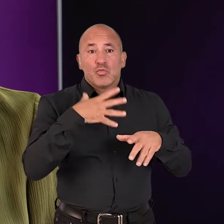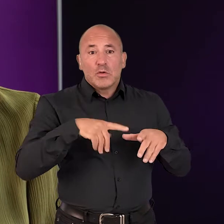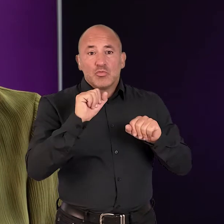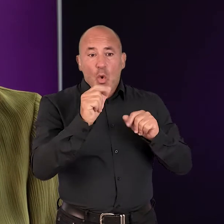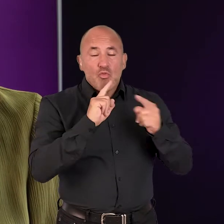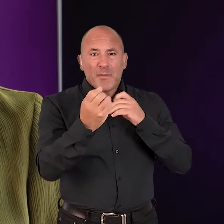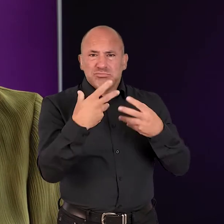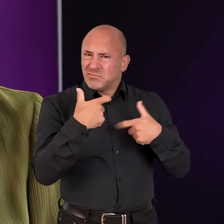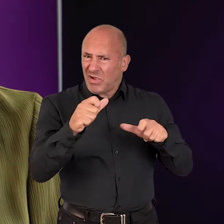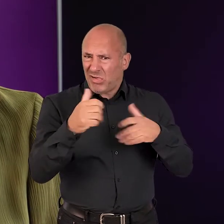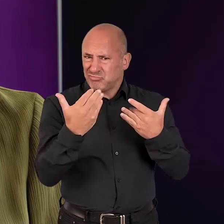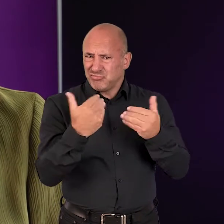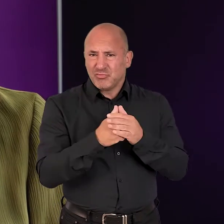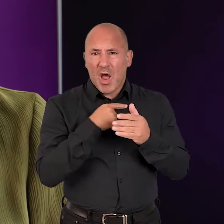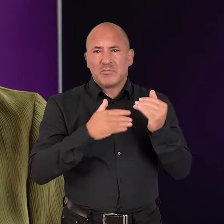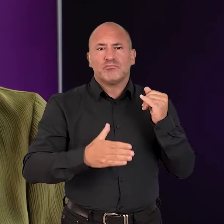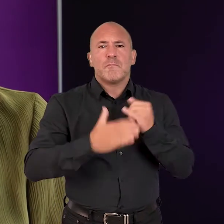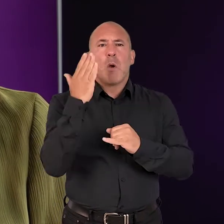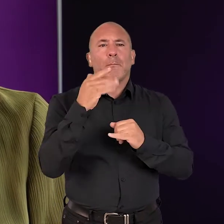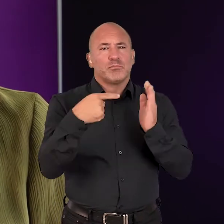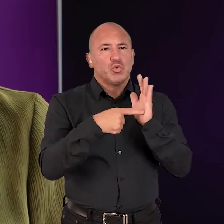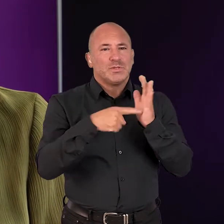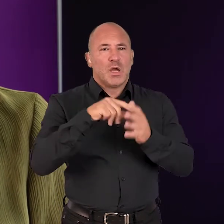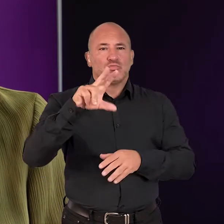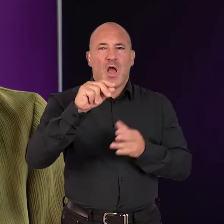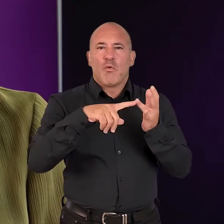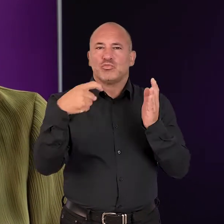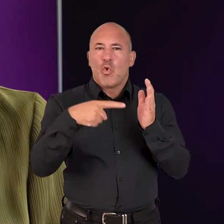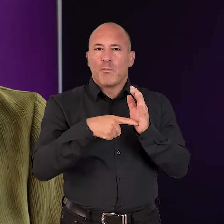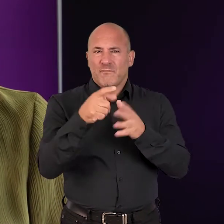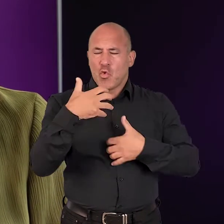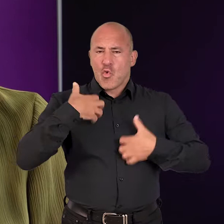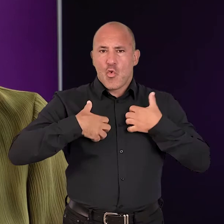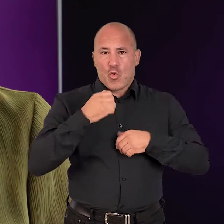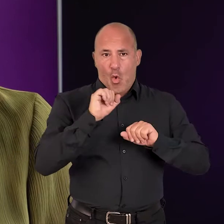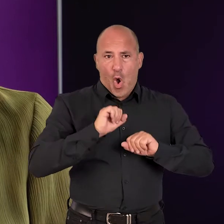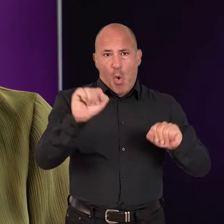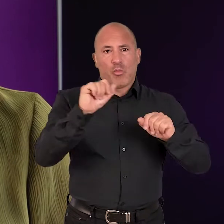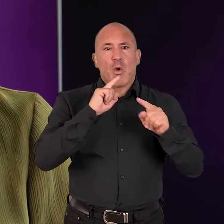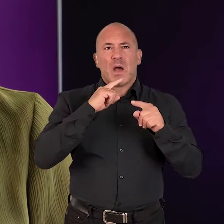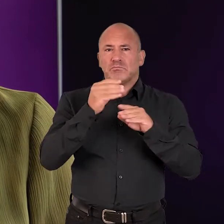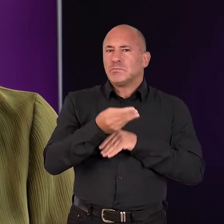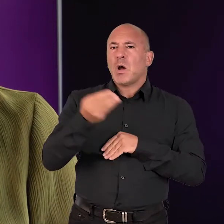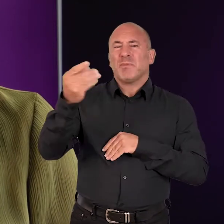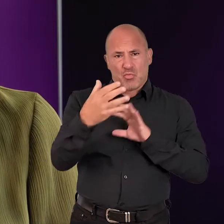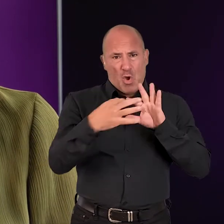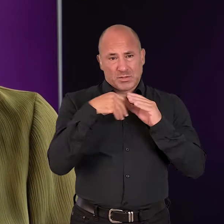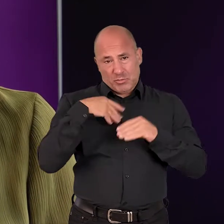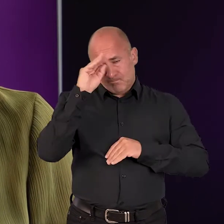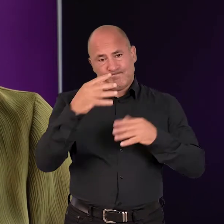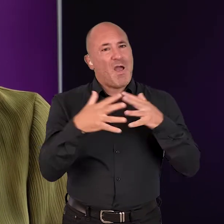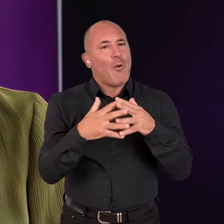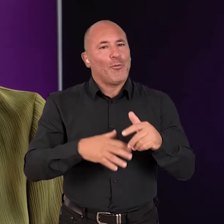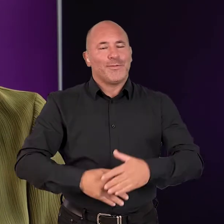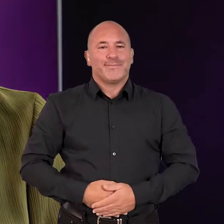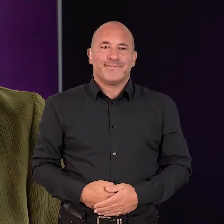send their comments too. The closing date is Tuesday the 12th of October. And if you're interested in submitting your own comments, contact